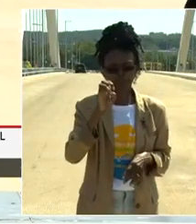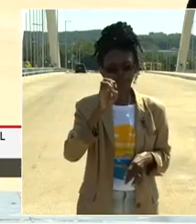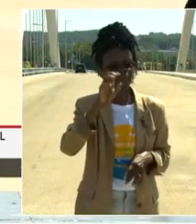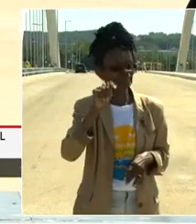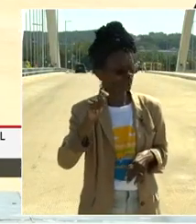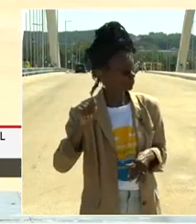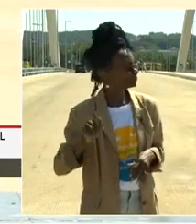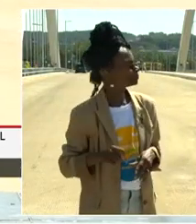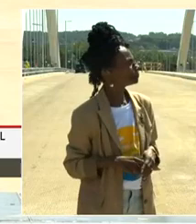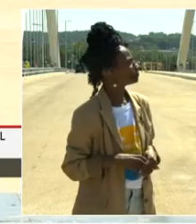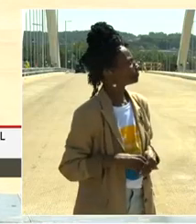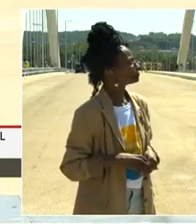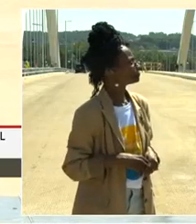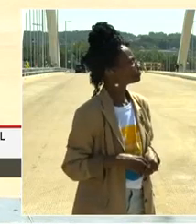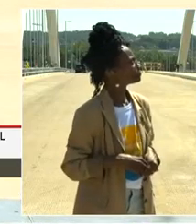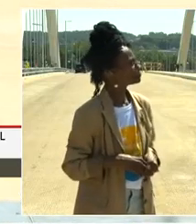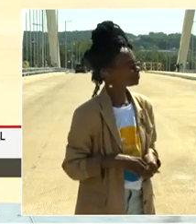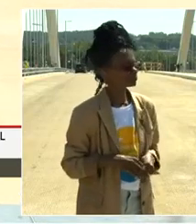Good morning, everyone.